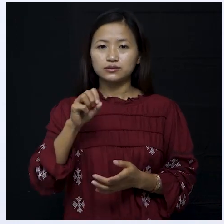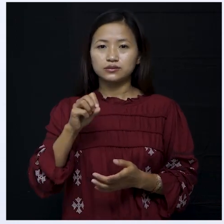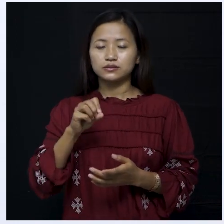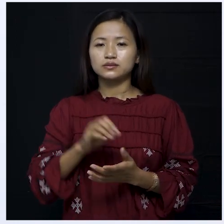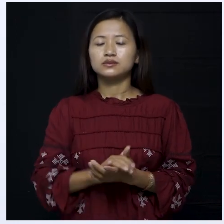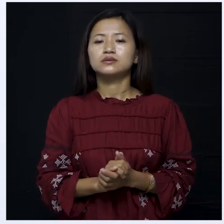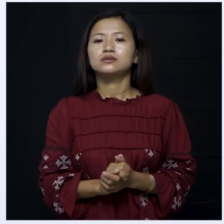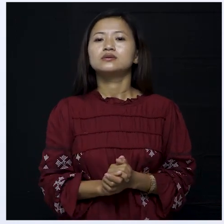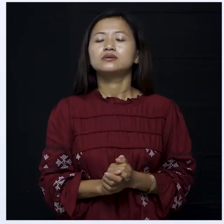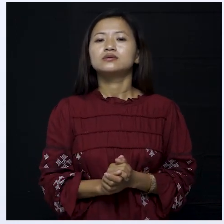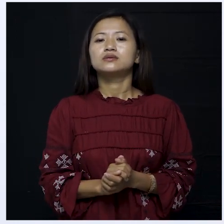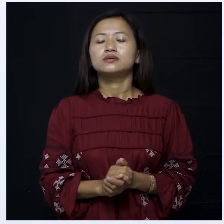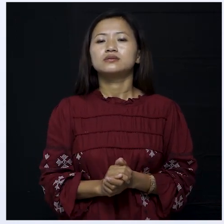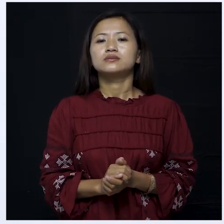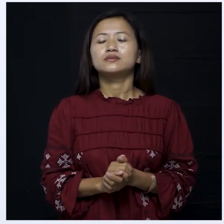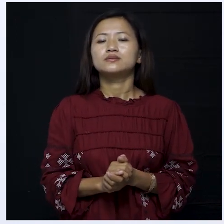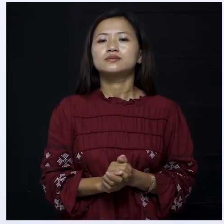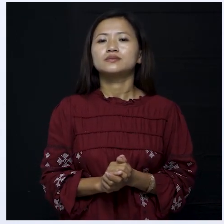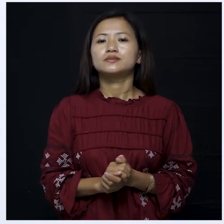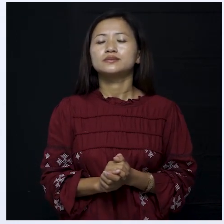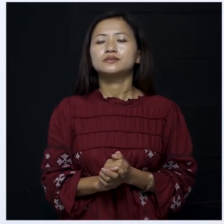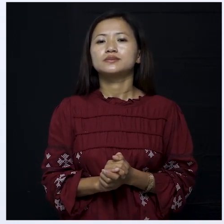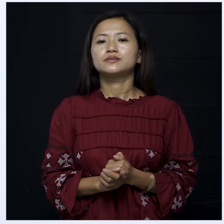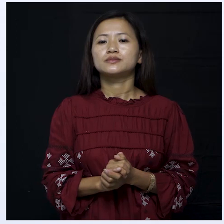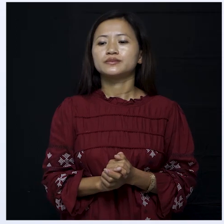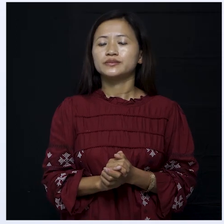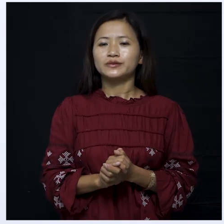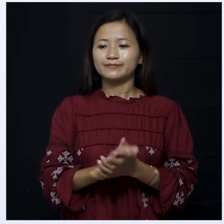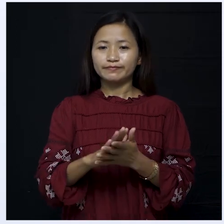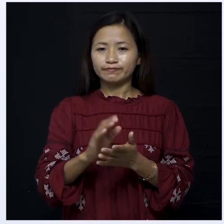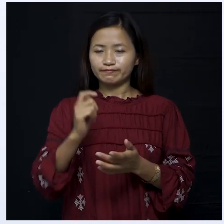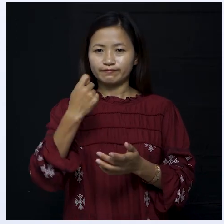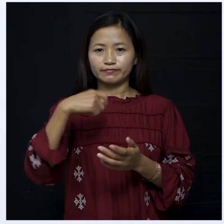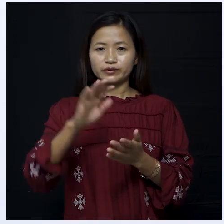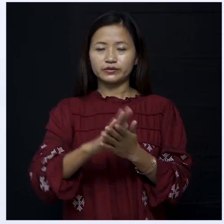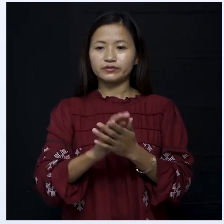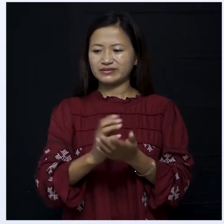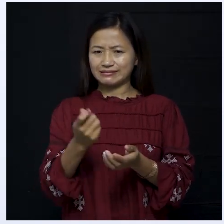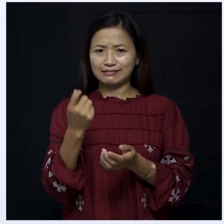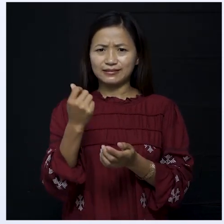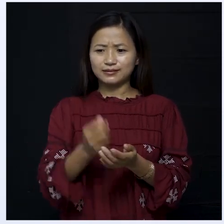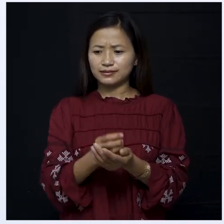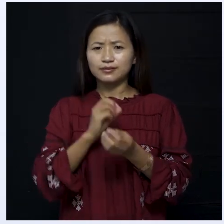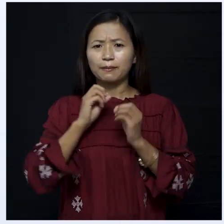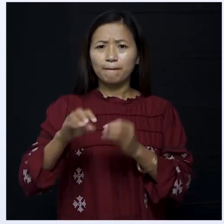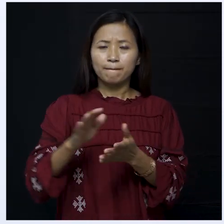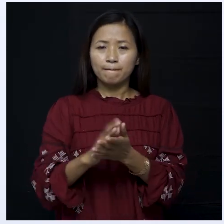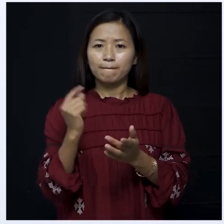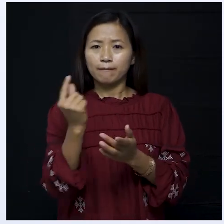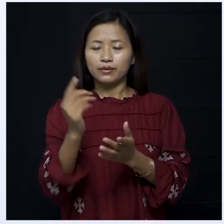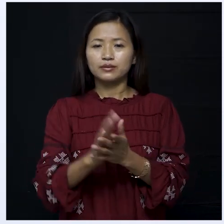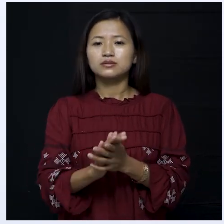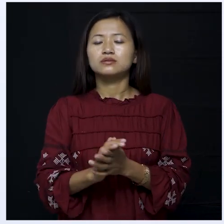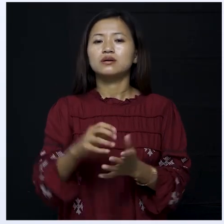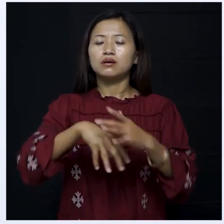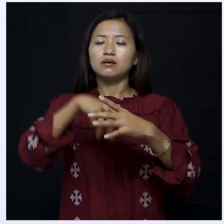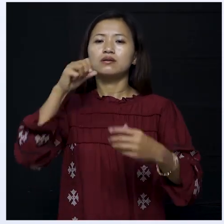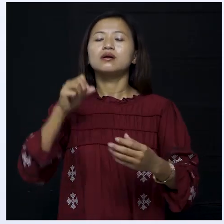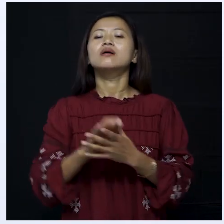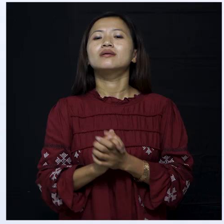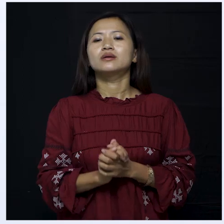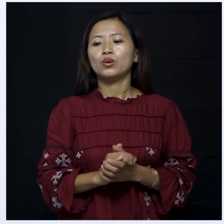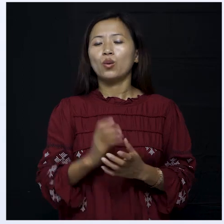the trash out. So the verb suggests or tells us